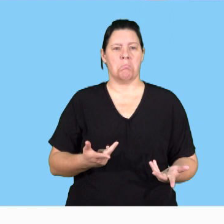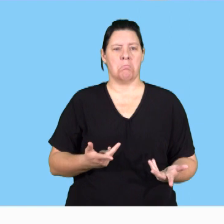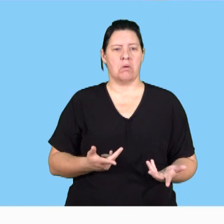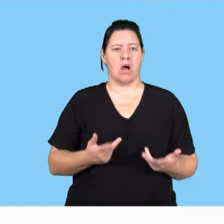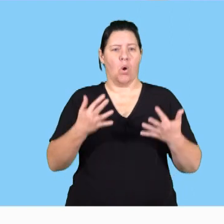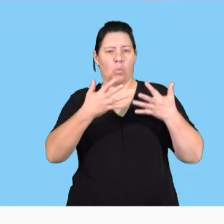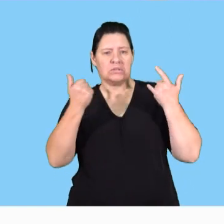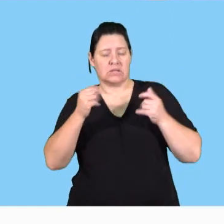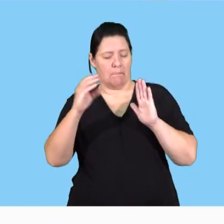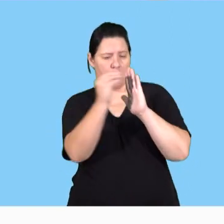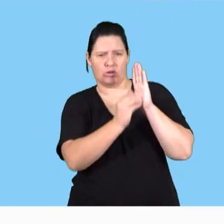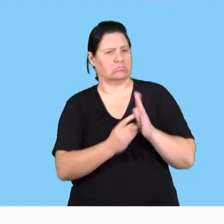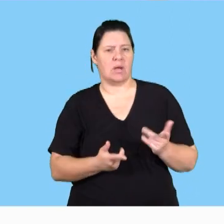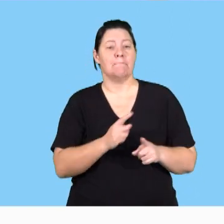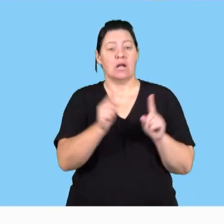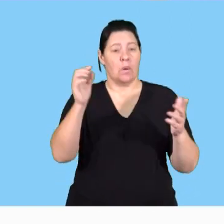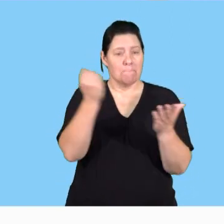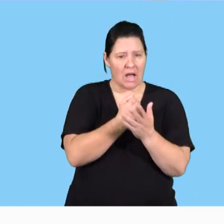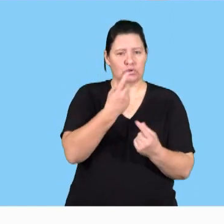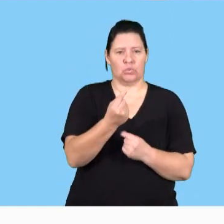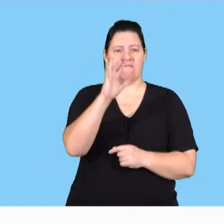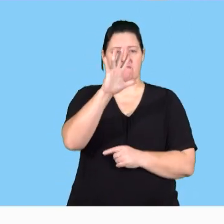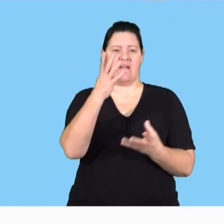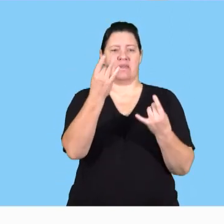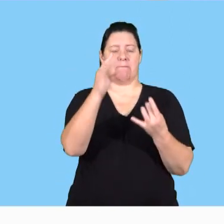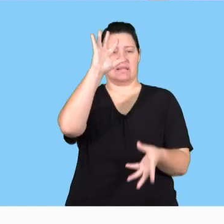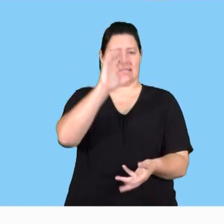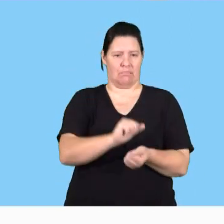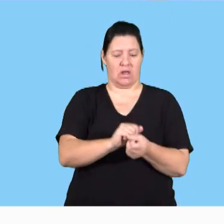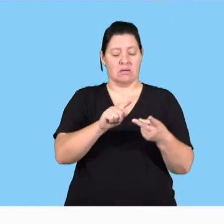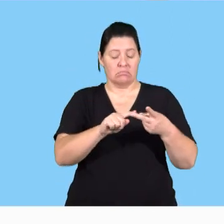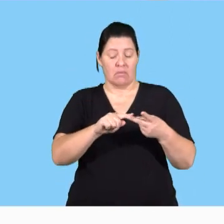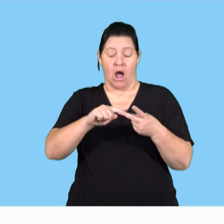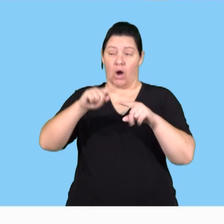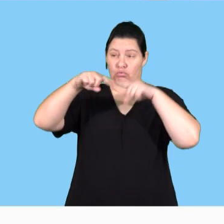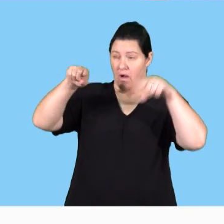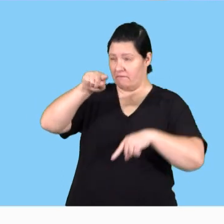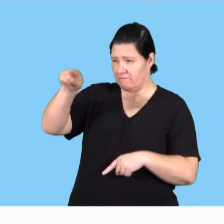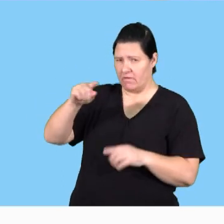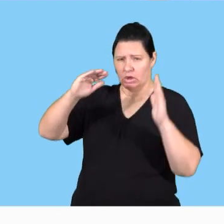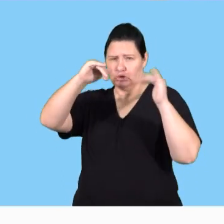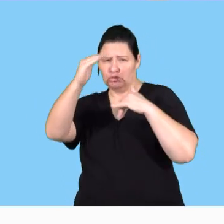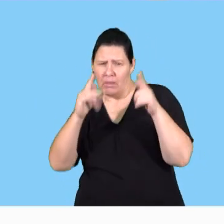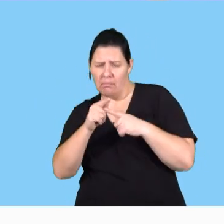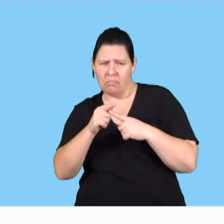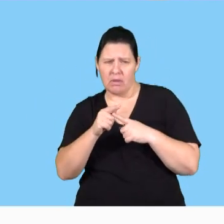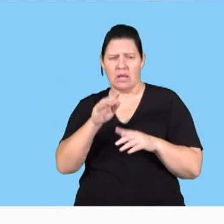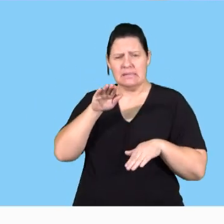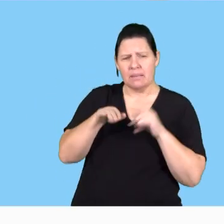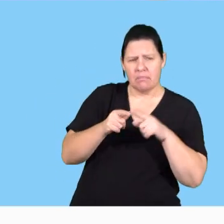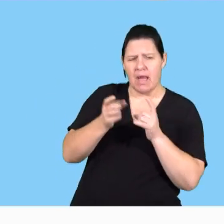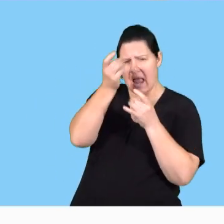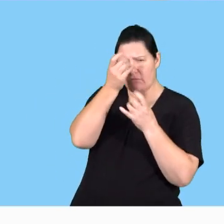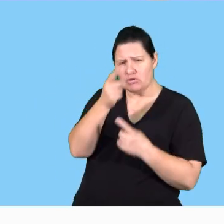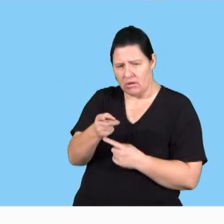required, however, to locate the 5-number summary and also to interpret graphs in terms of its shape and the